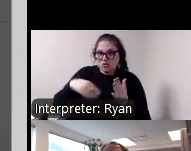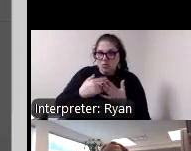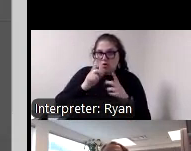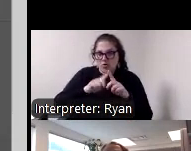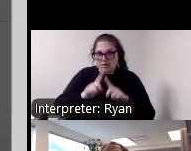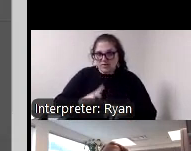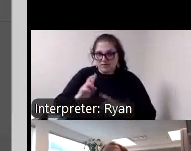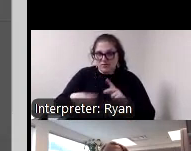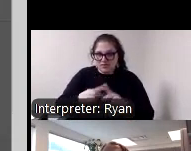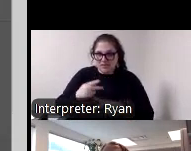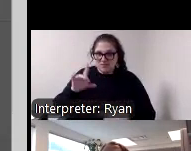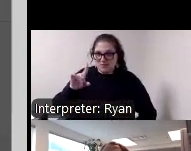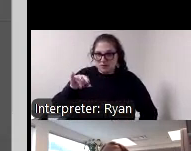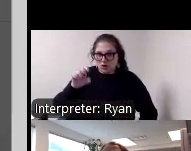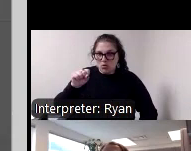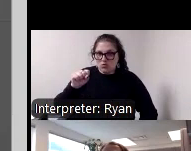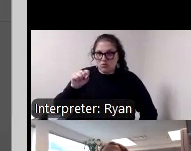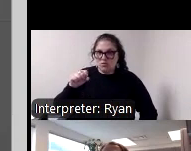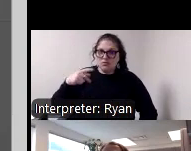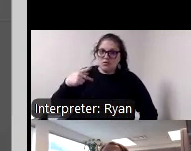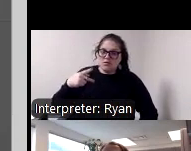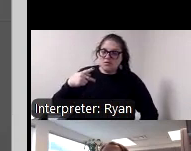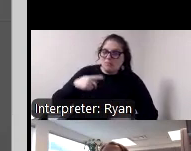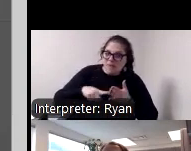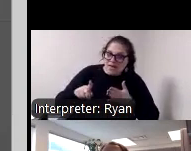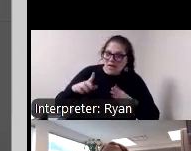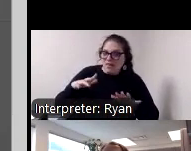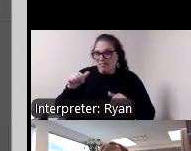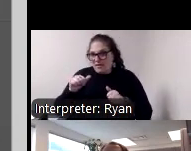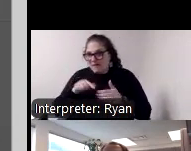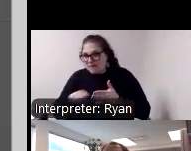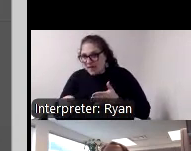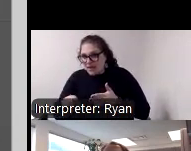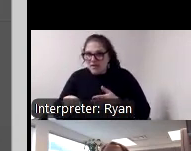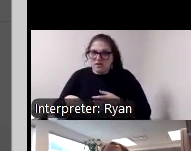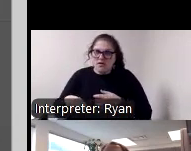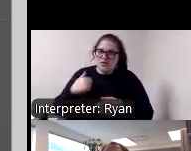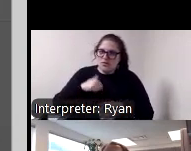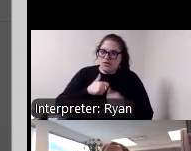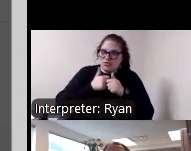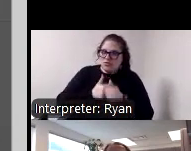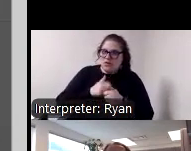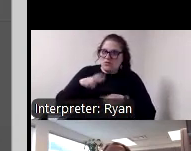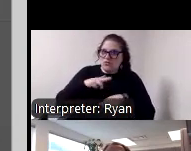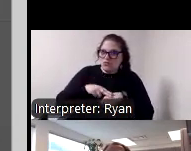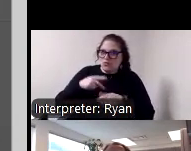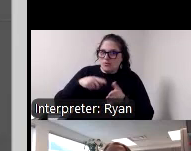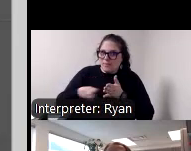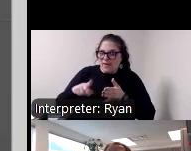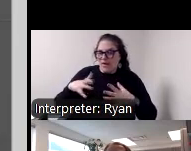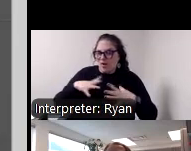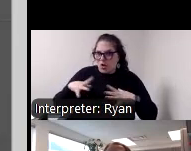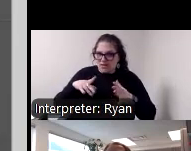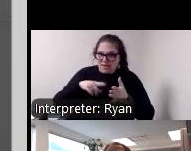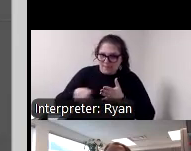different premium pays, leave pays, but typically we just stick with the regular pay, holiday pay, and the